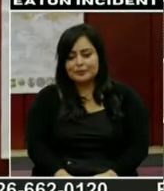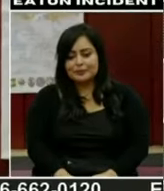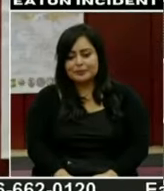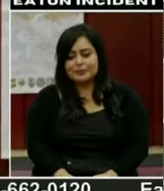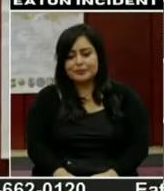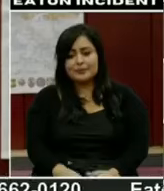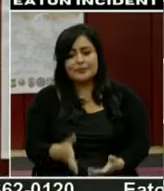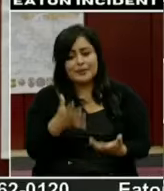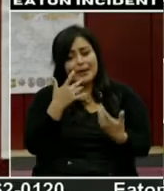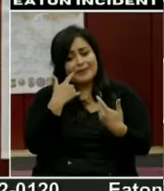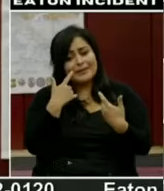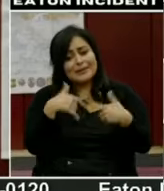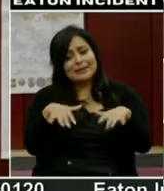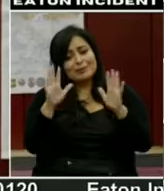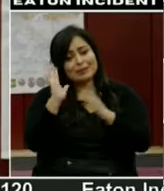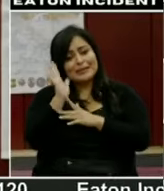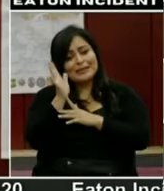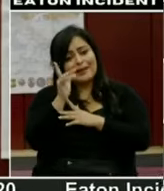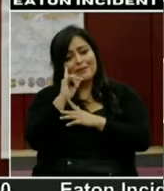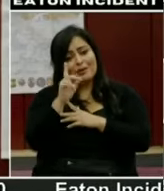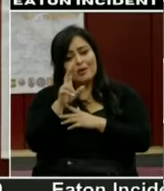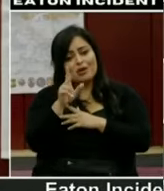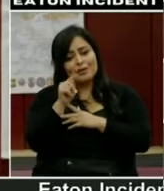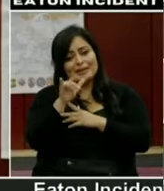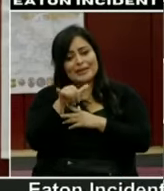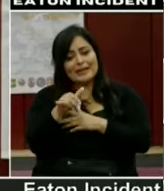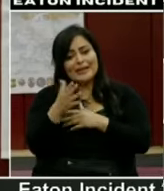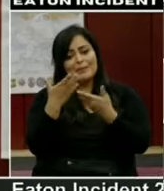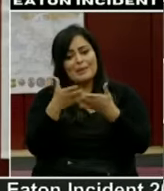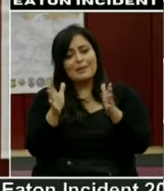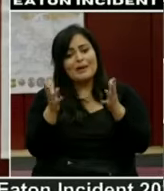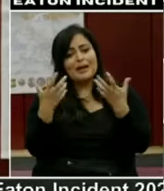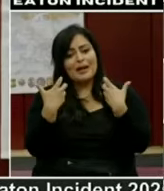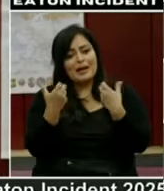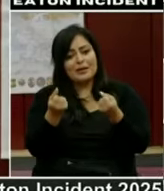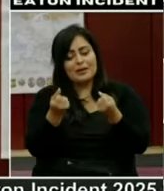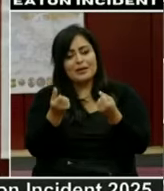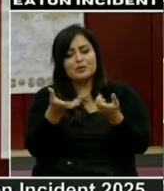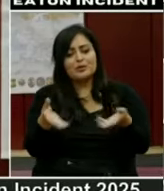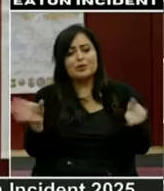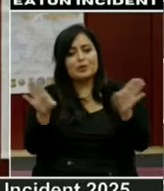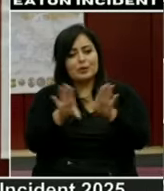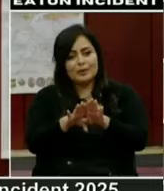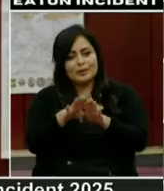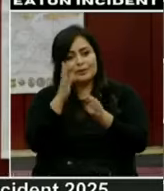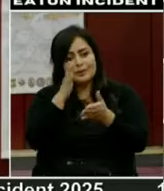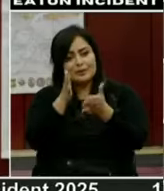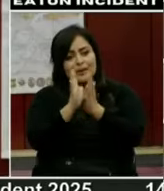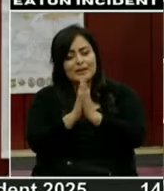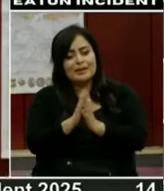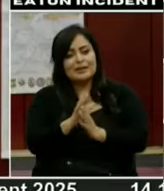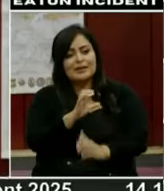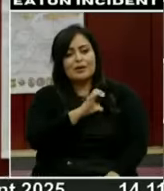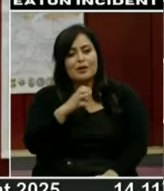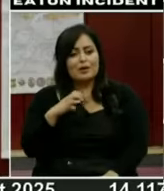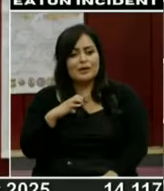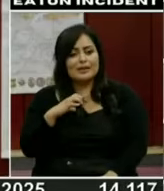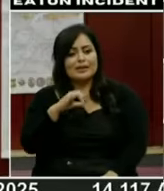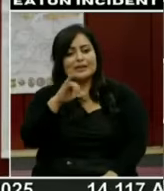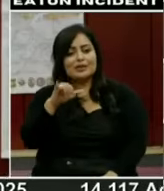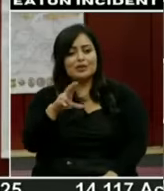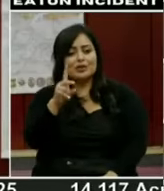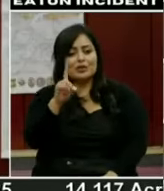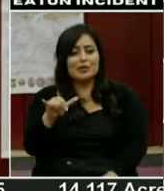That's going to finish our presentations with utilities and public health. Next, to help close us out, I'm going to ask for Congressman Judy Chu to come